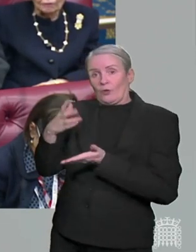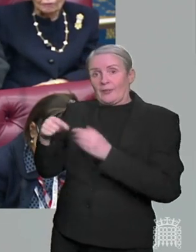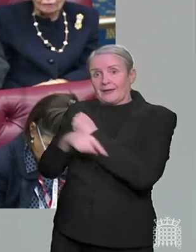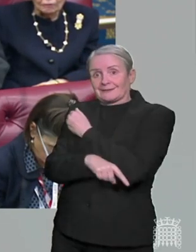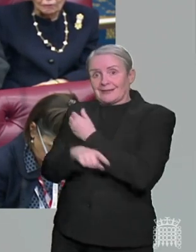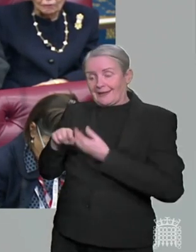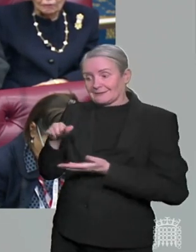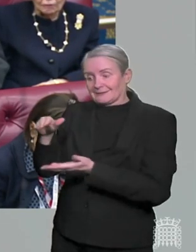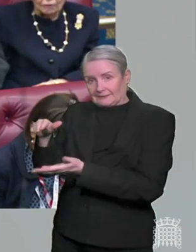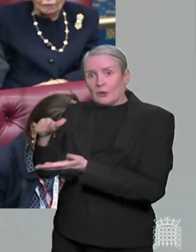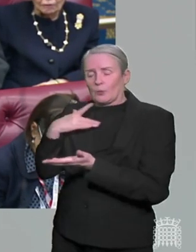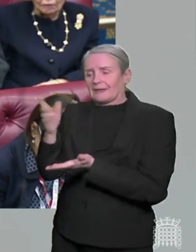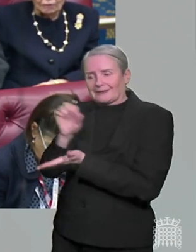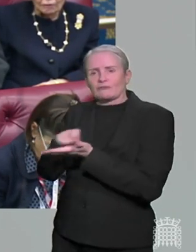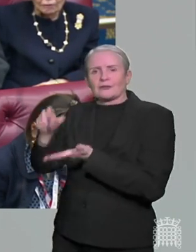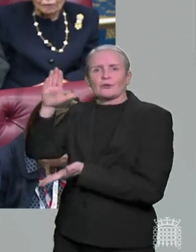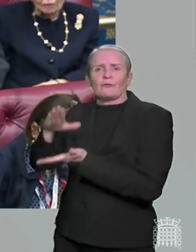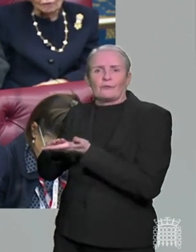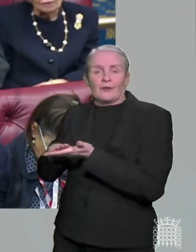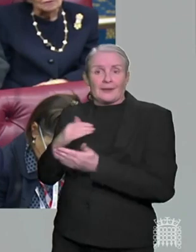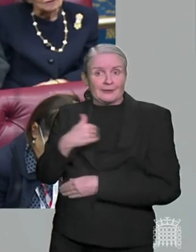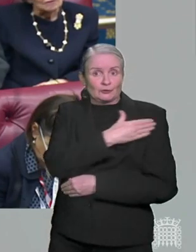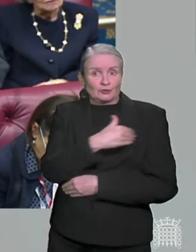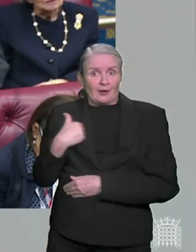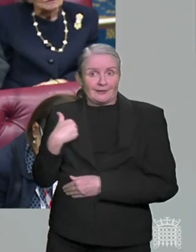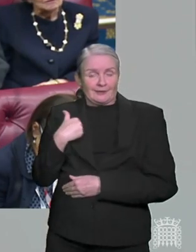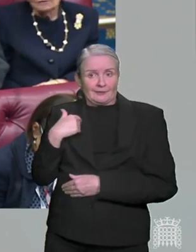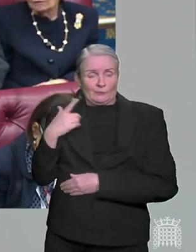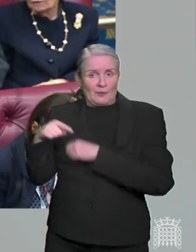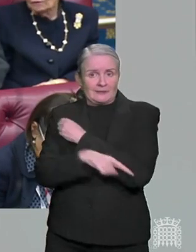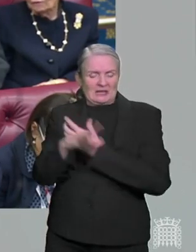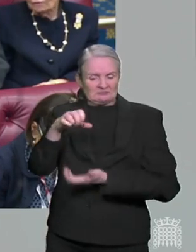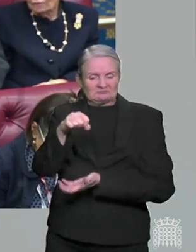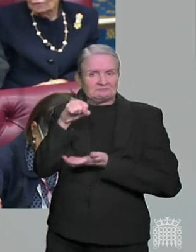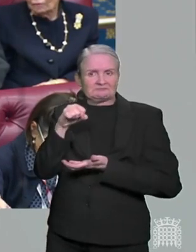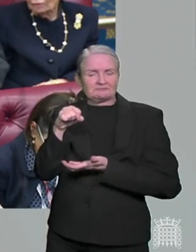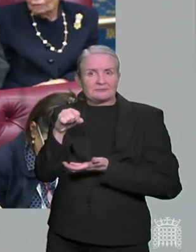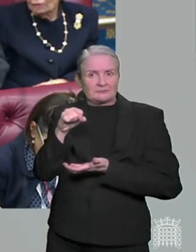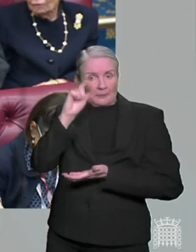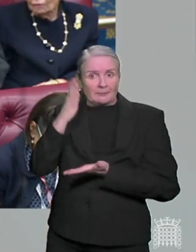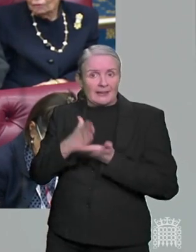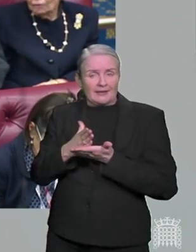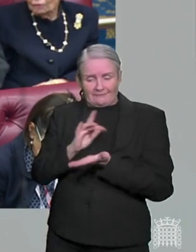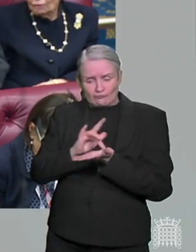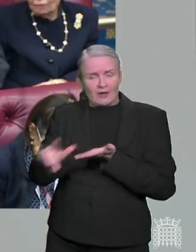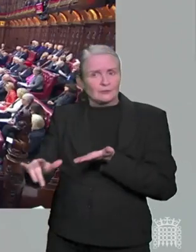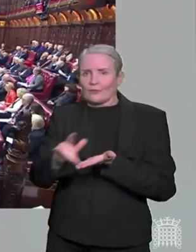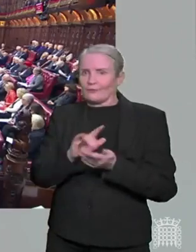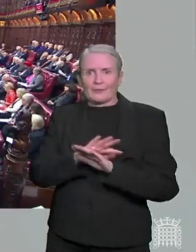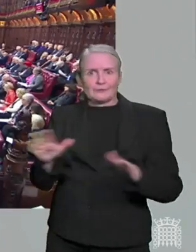owed is from China, who don't believe in debt write-offs. We have to find other ways of delivering restructurings to help these countries that have got into trouble.